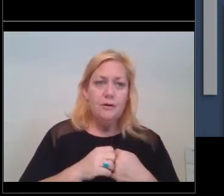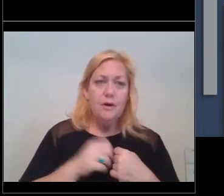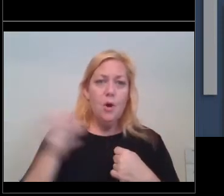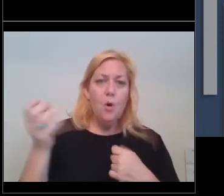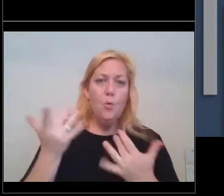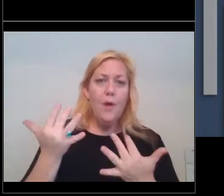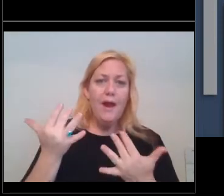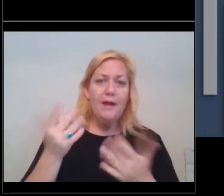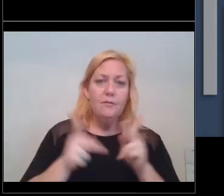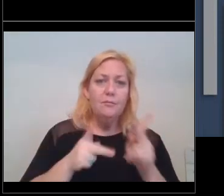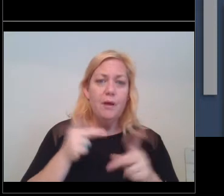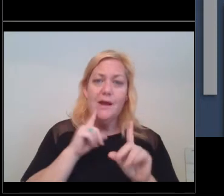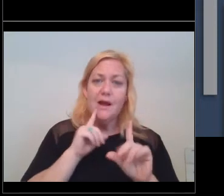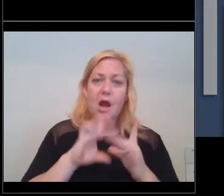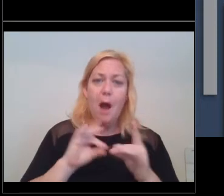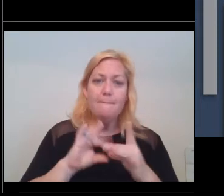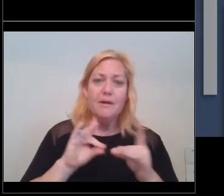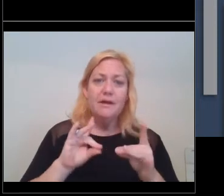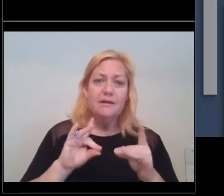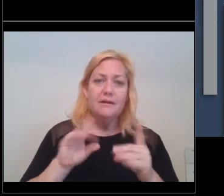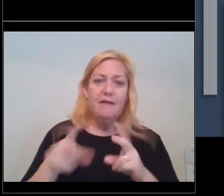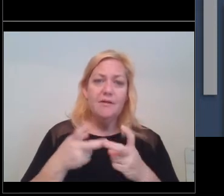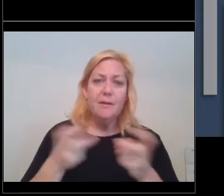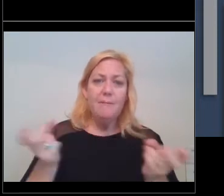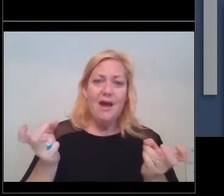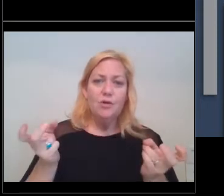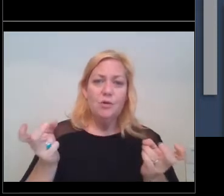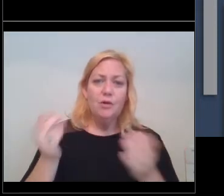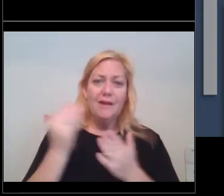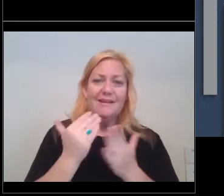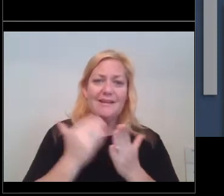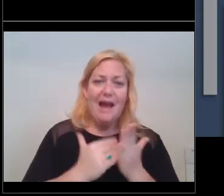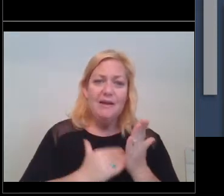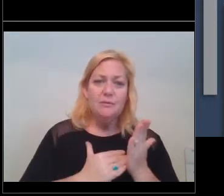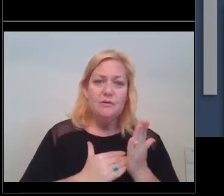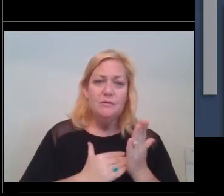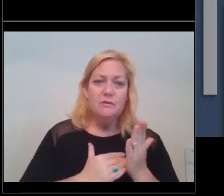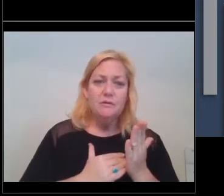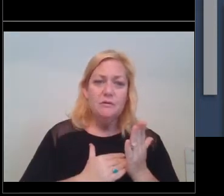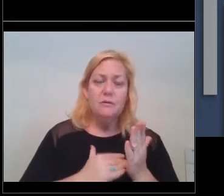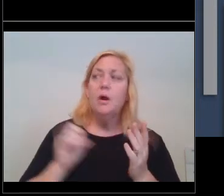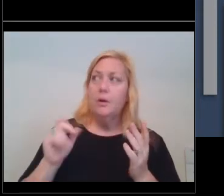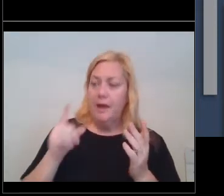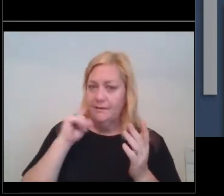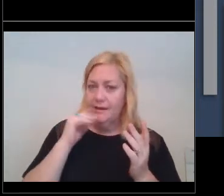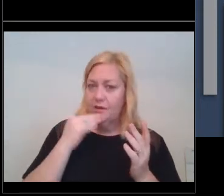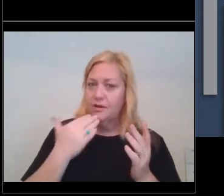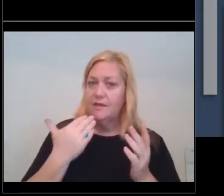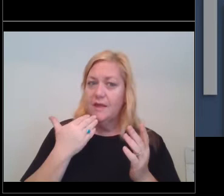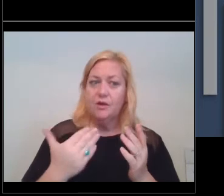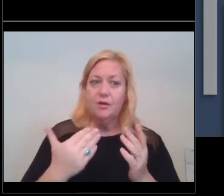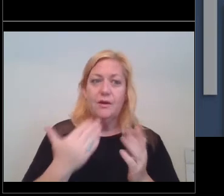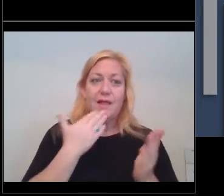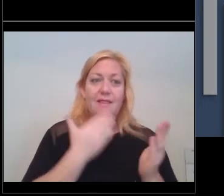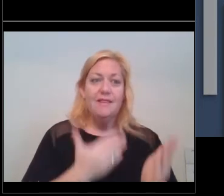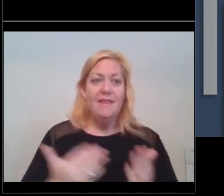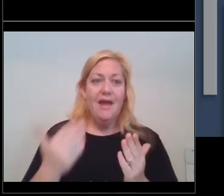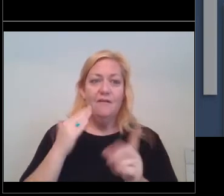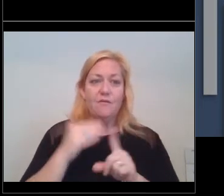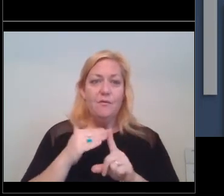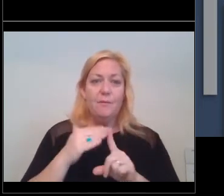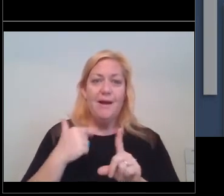after the panel on item 6. Okay, sounds good. Thank you. And thanks, Amar, for reminding